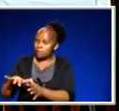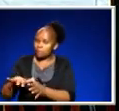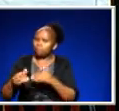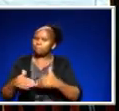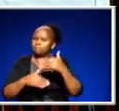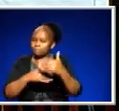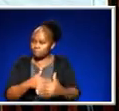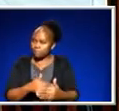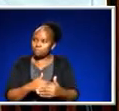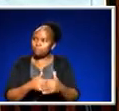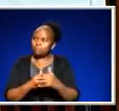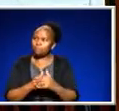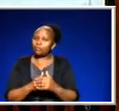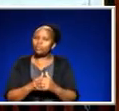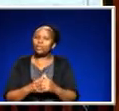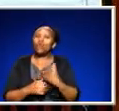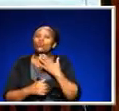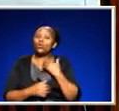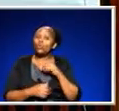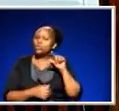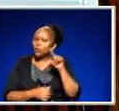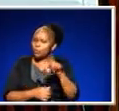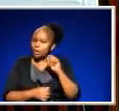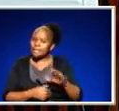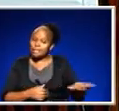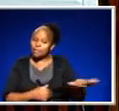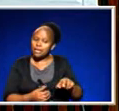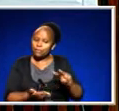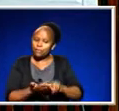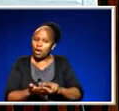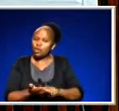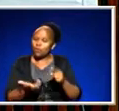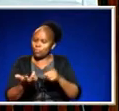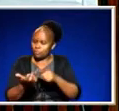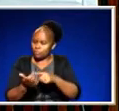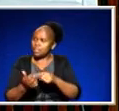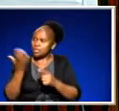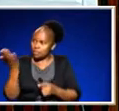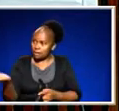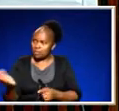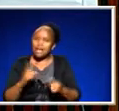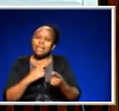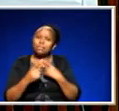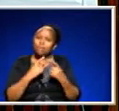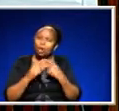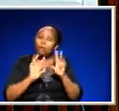After that, we want to find the place value of these digits. When